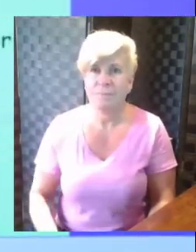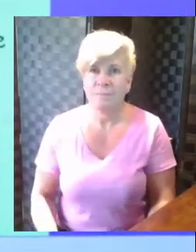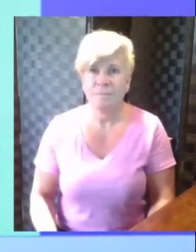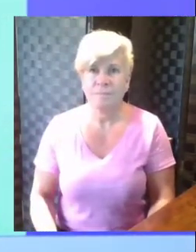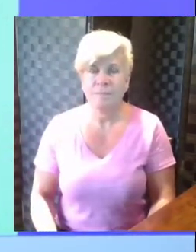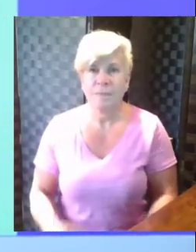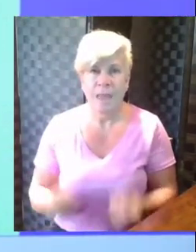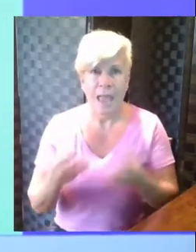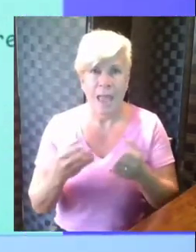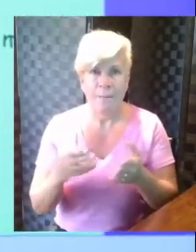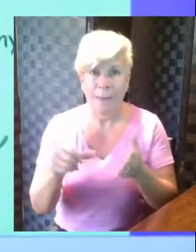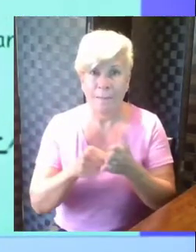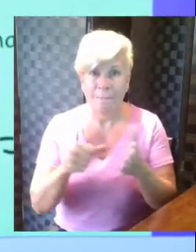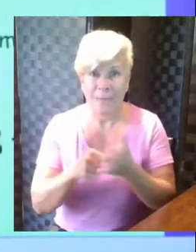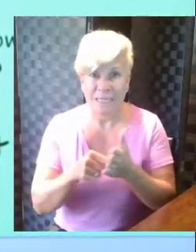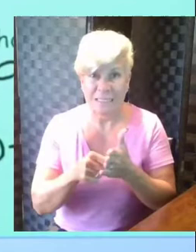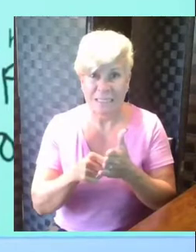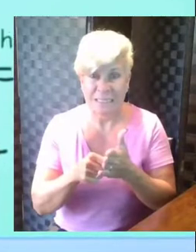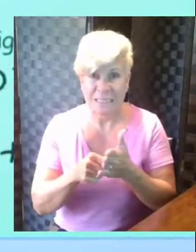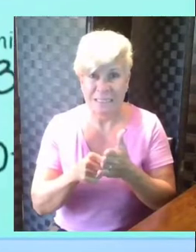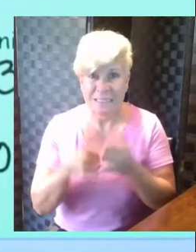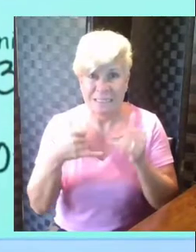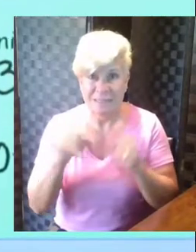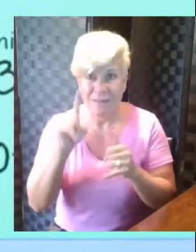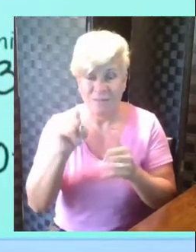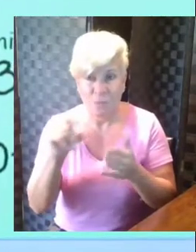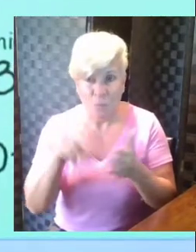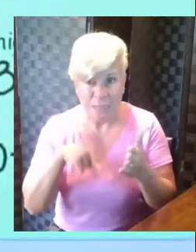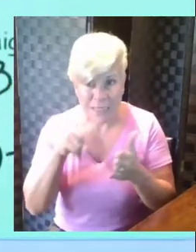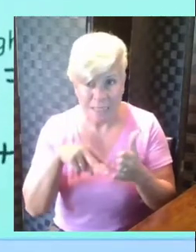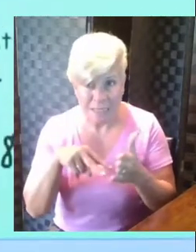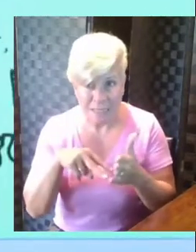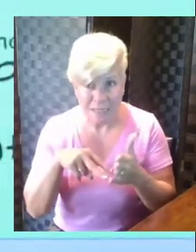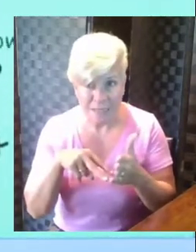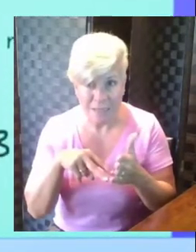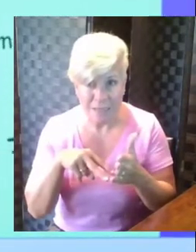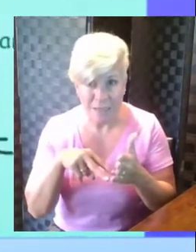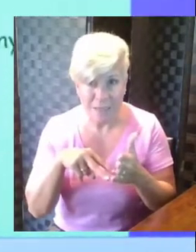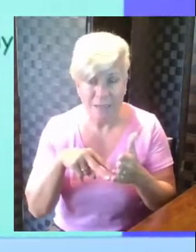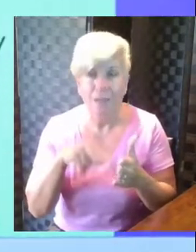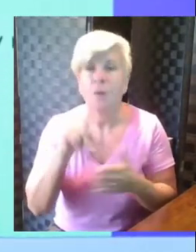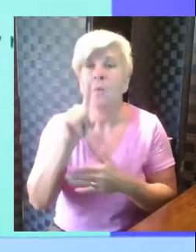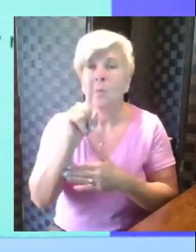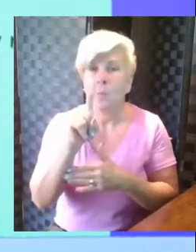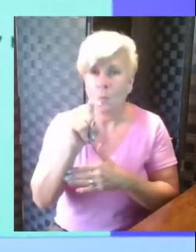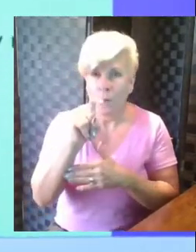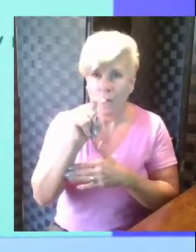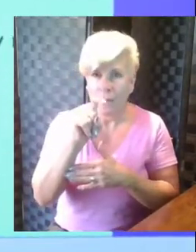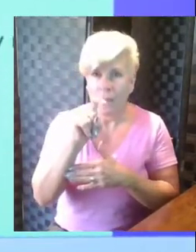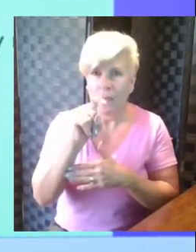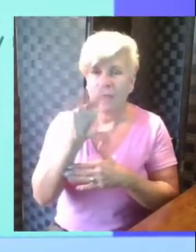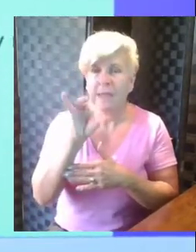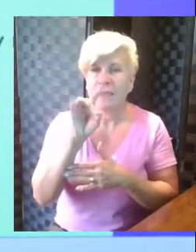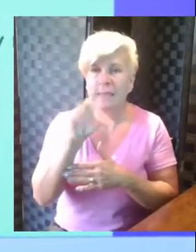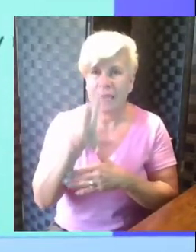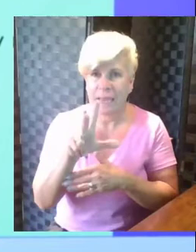3, how many pages does Mackenzie still have to read? That's right, she's got to